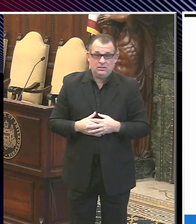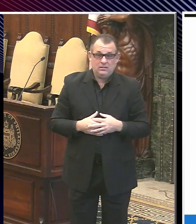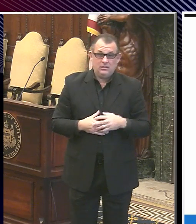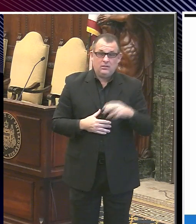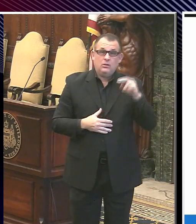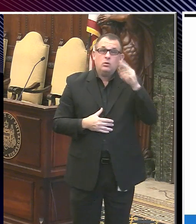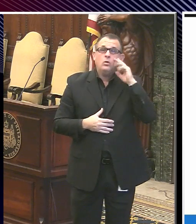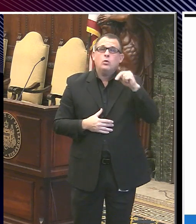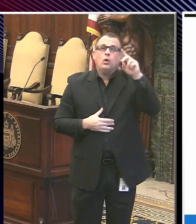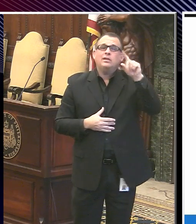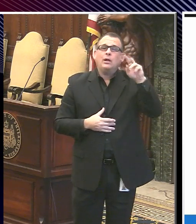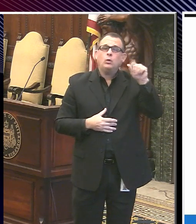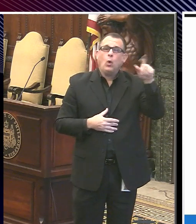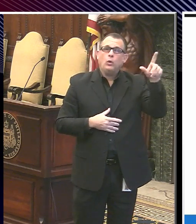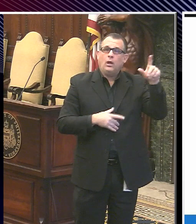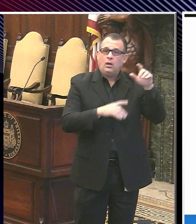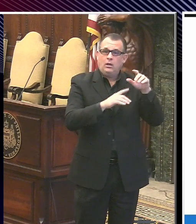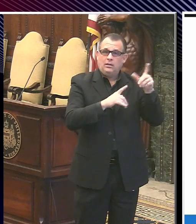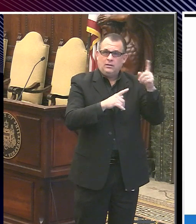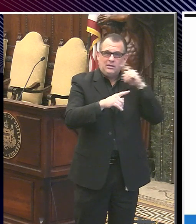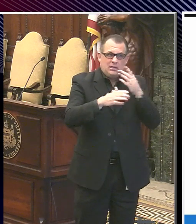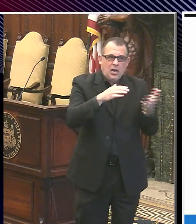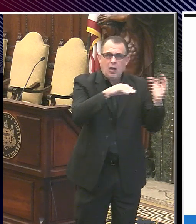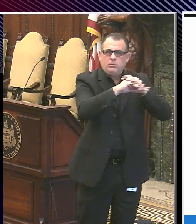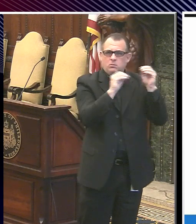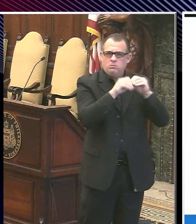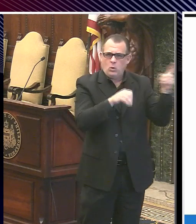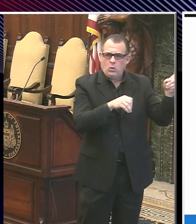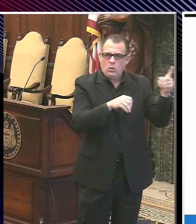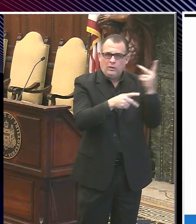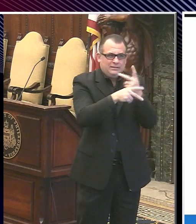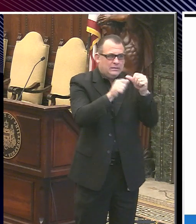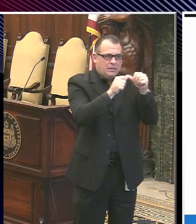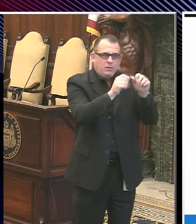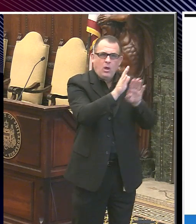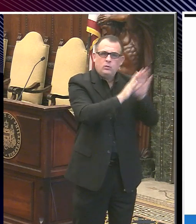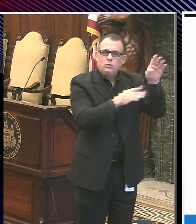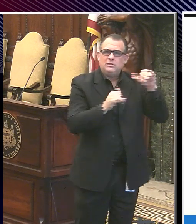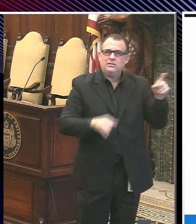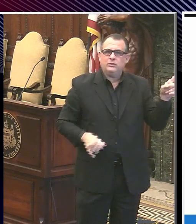basis are higher than that, and they're still going up. So that potential certainly exists.